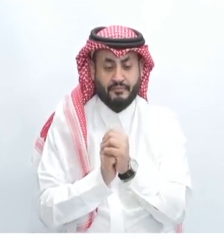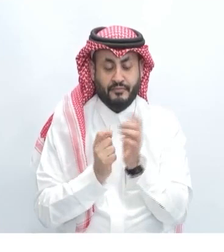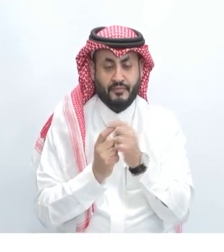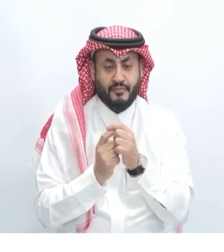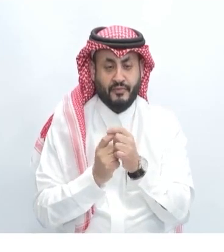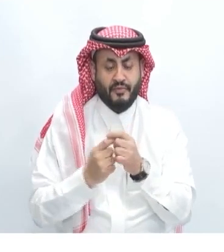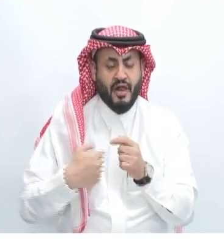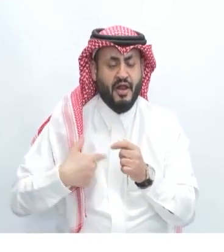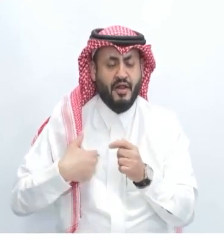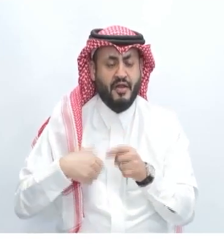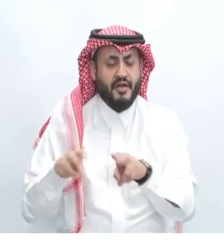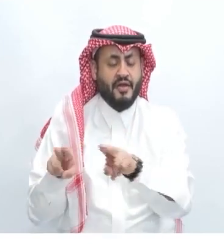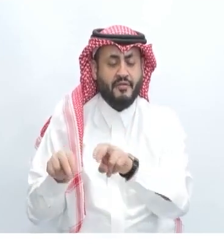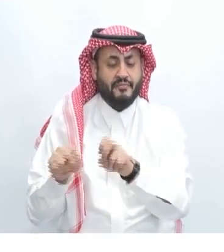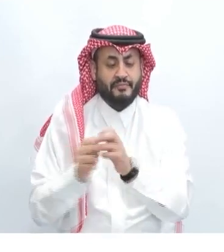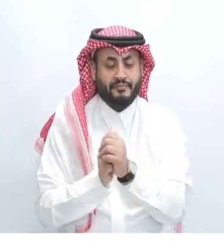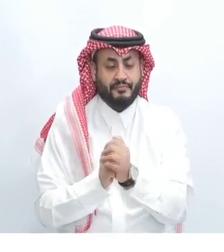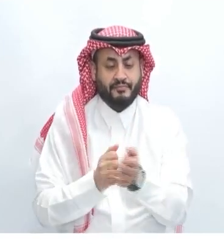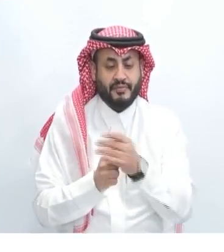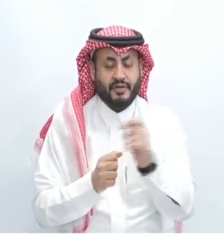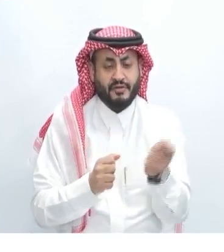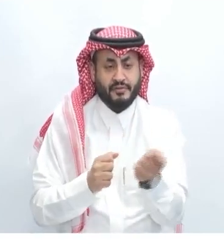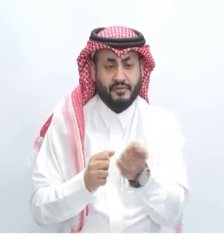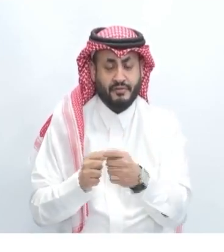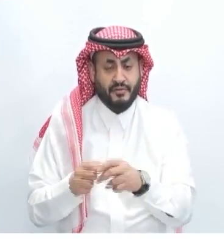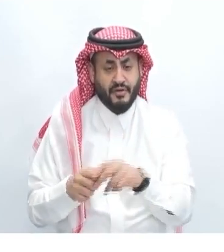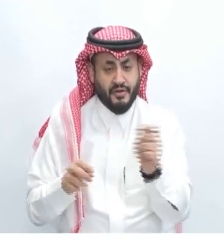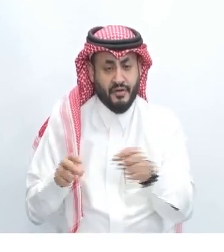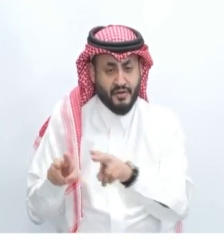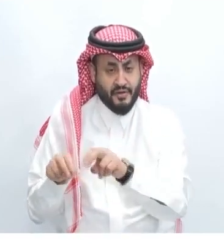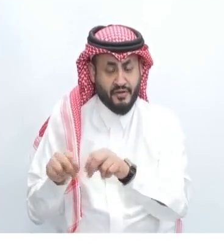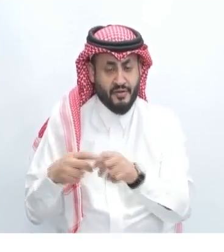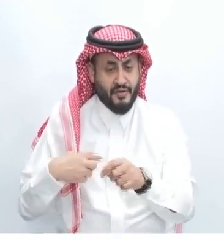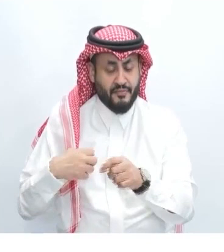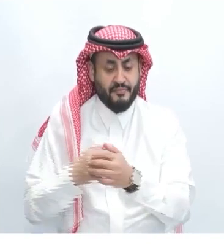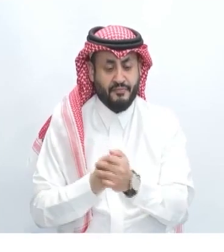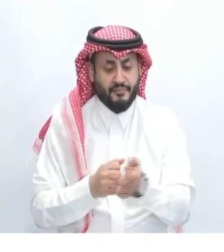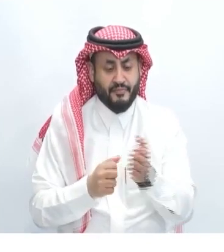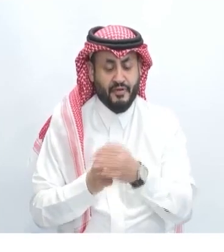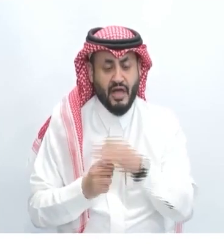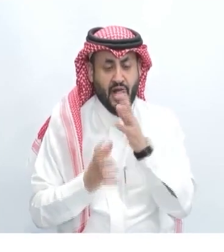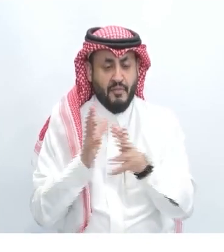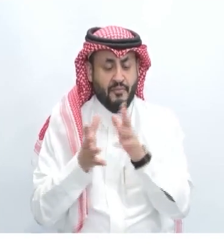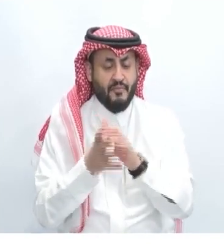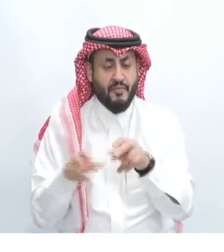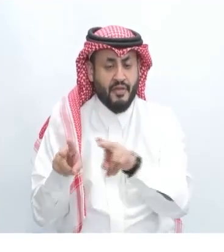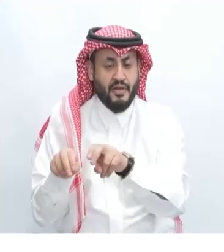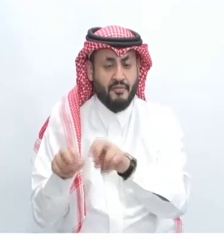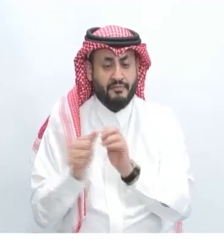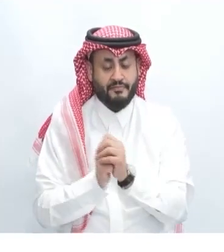tell the names of some wild animals and to write the names of wild animals and also to talk about